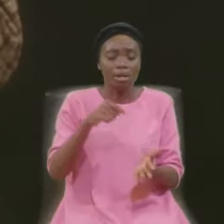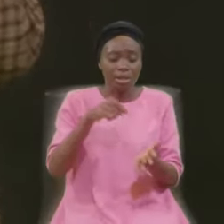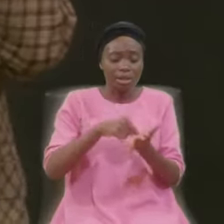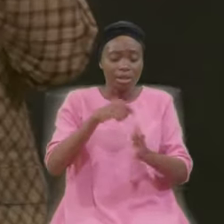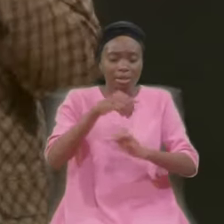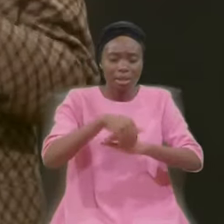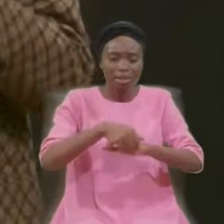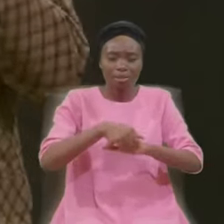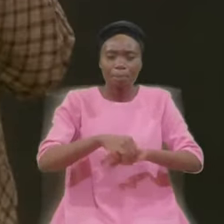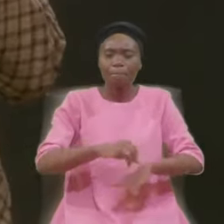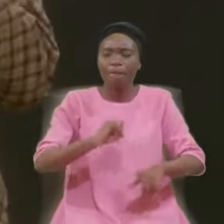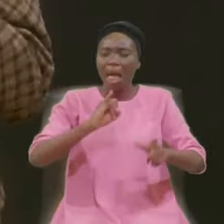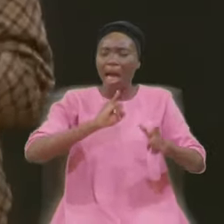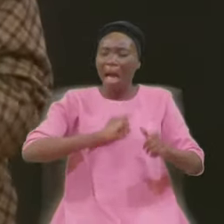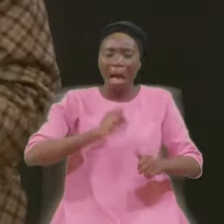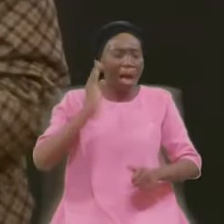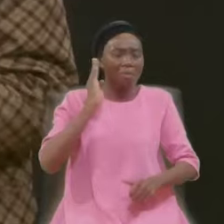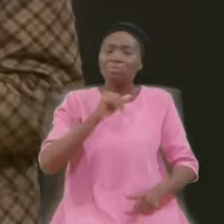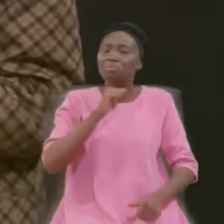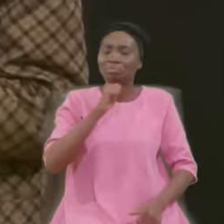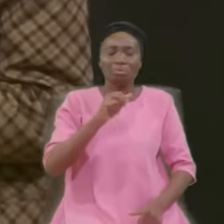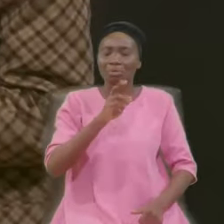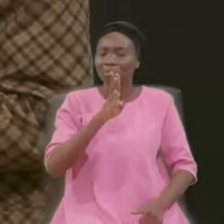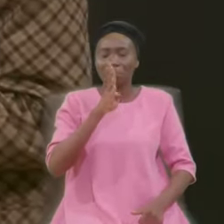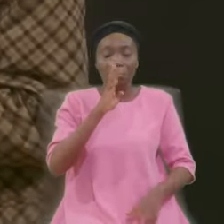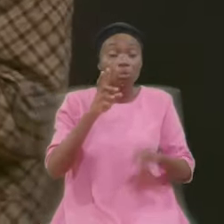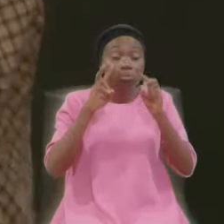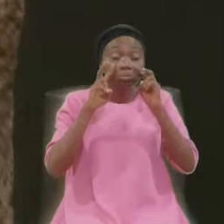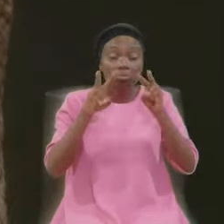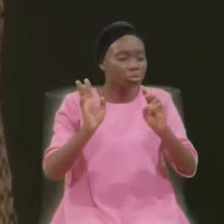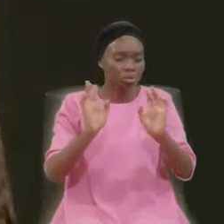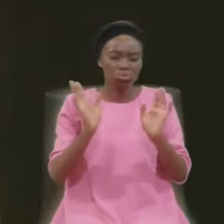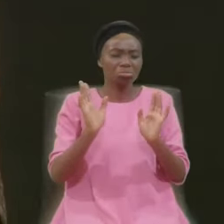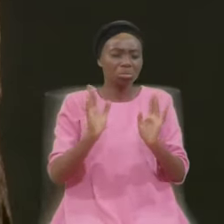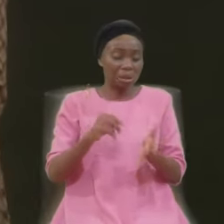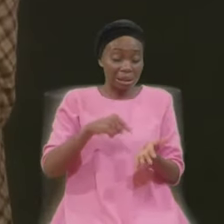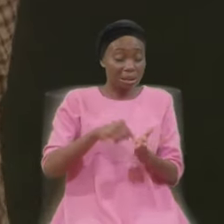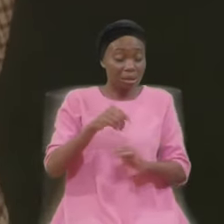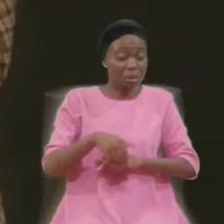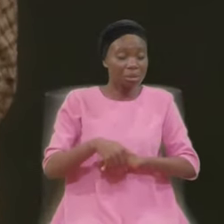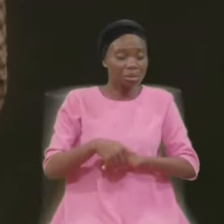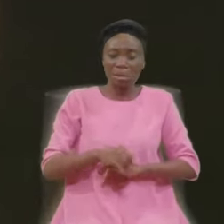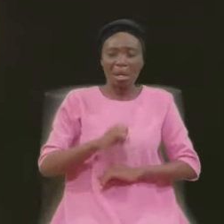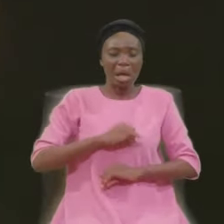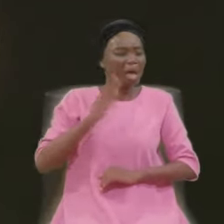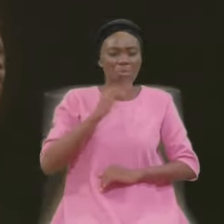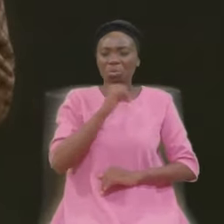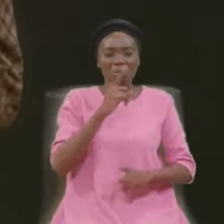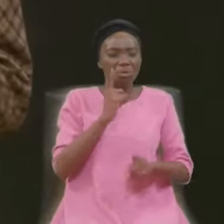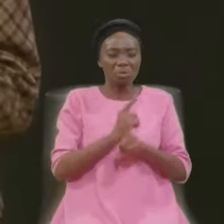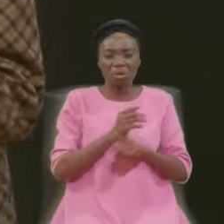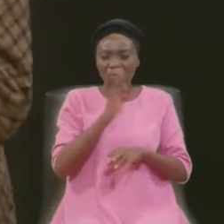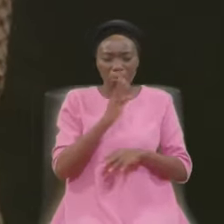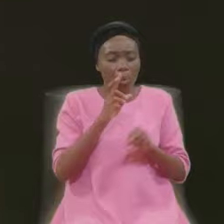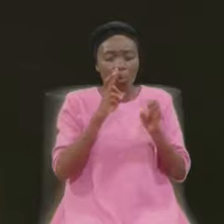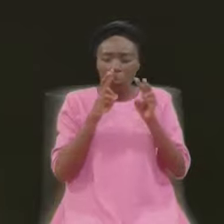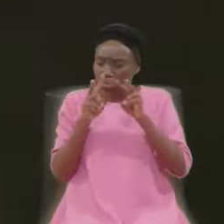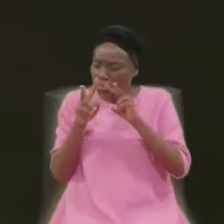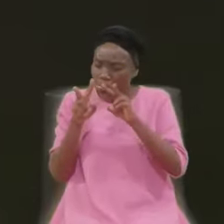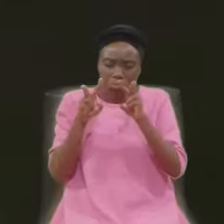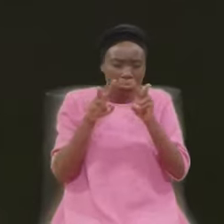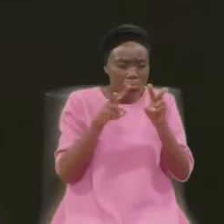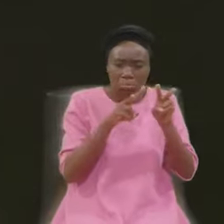night I will not be a spectator. This night I will not just be an observer.